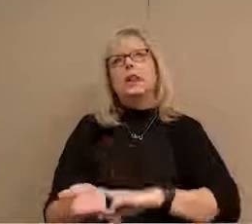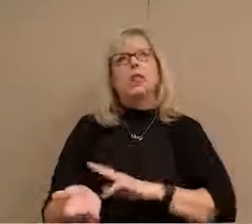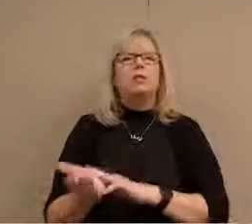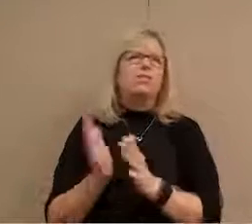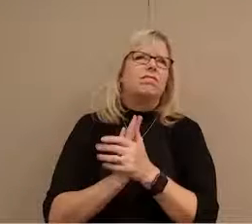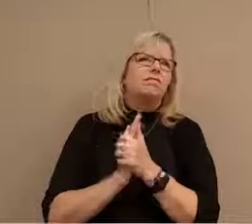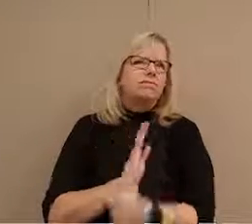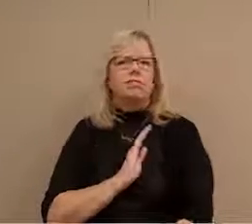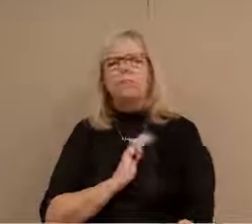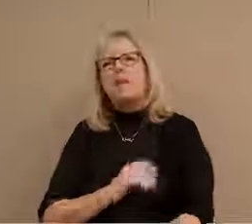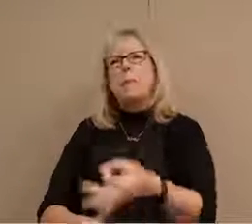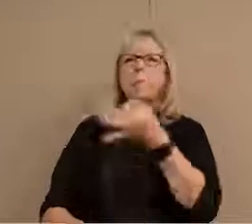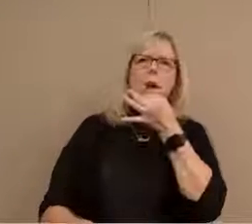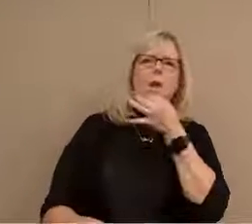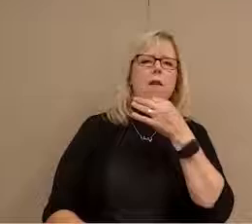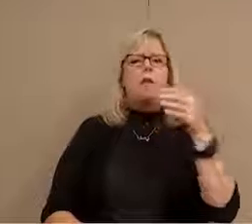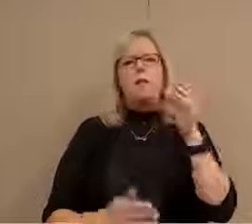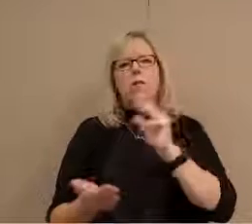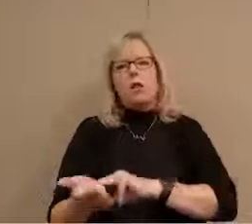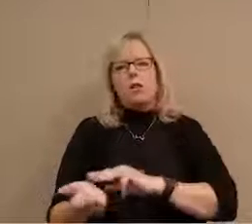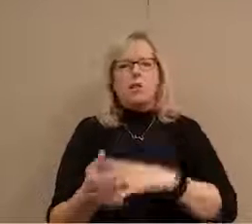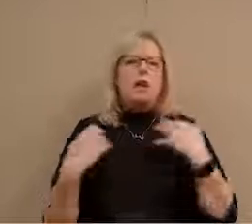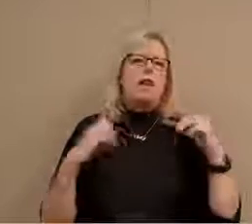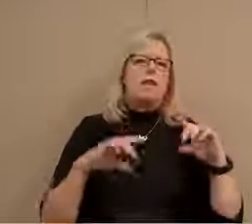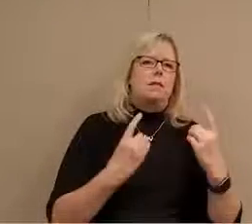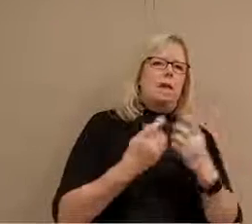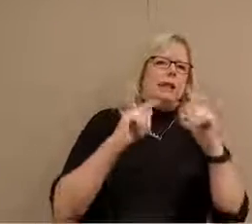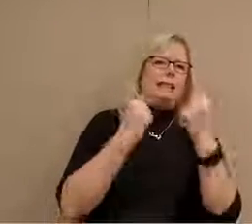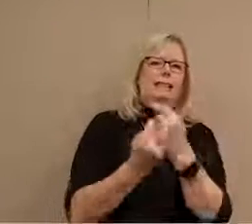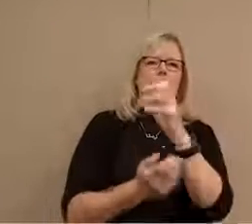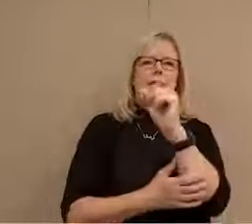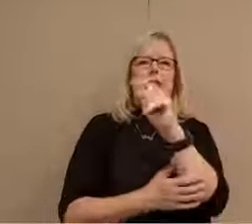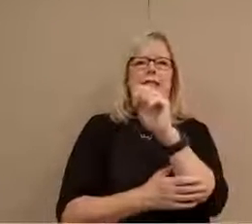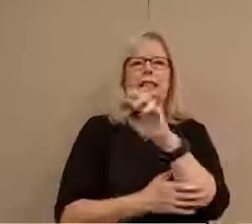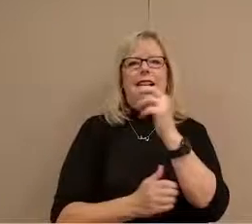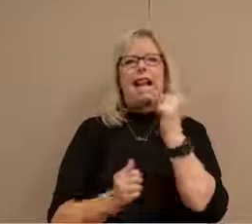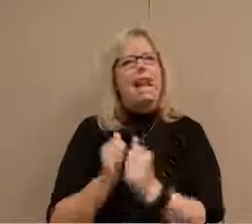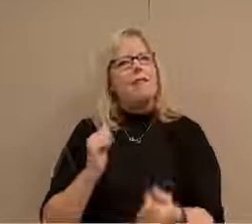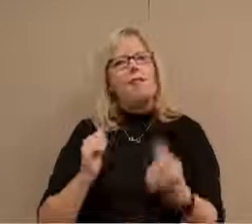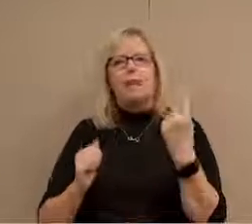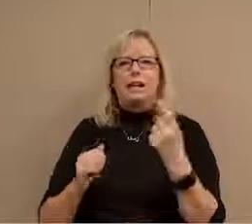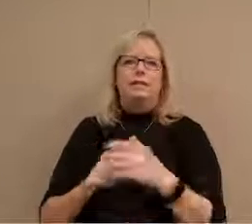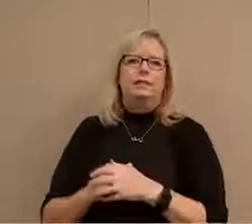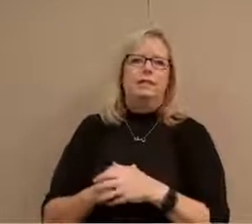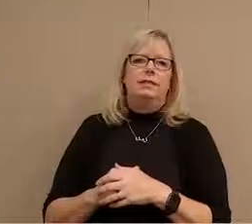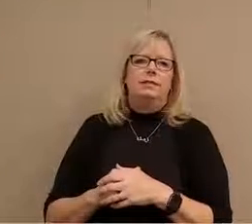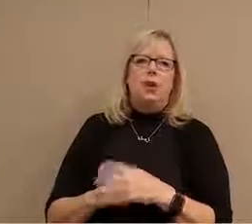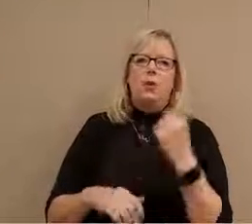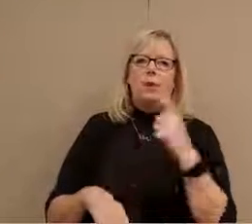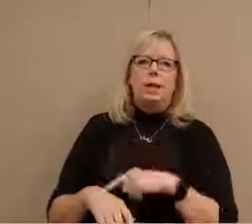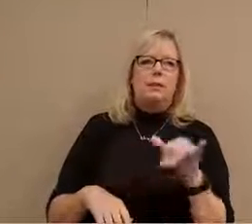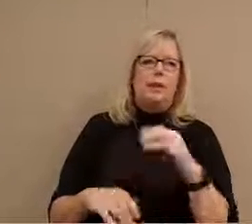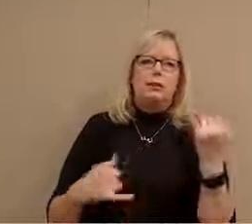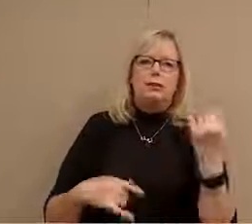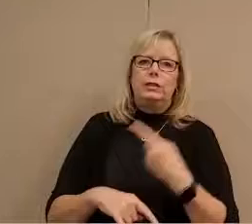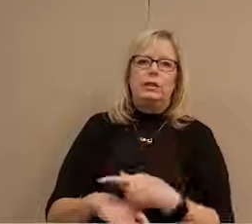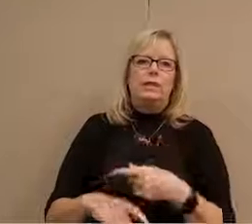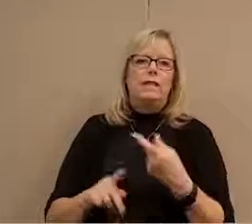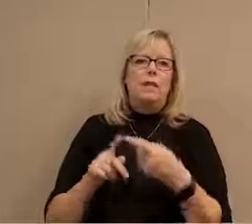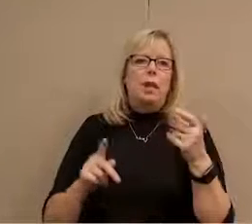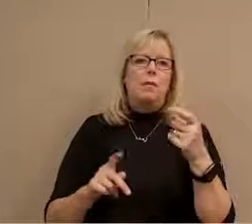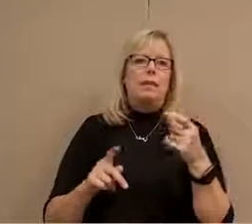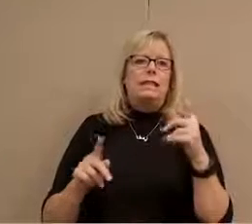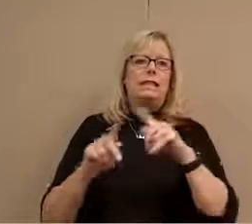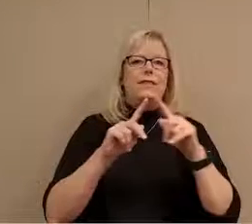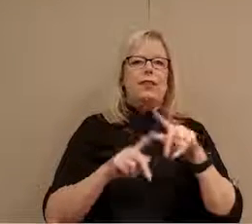on, the health department, Team St. Clair, everybody. At one time, just like today, out of 27